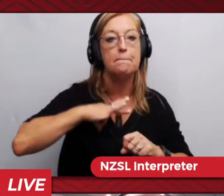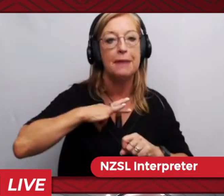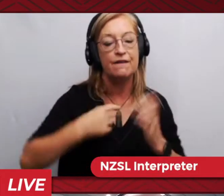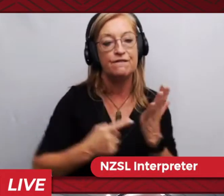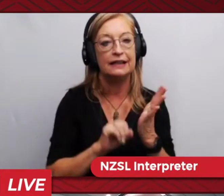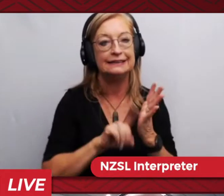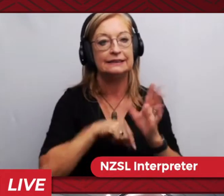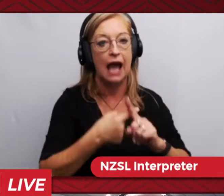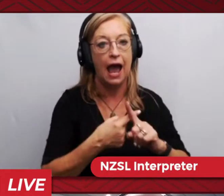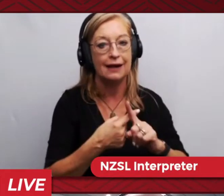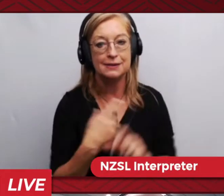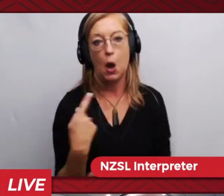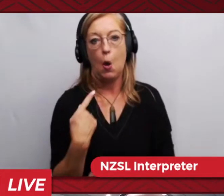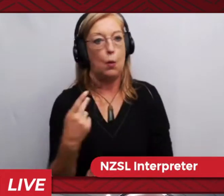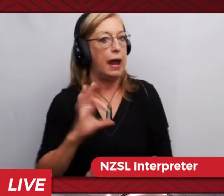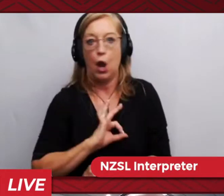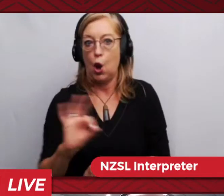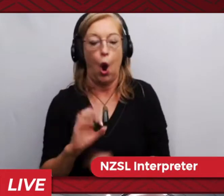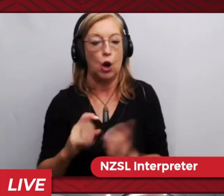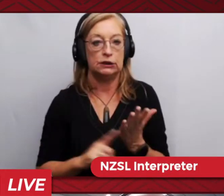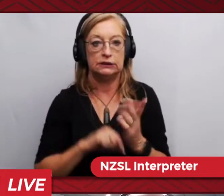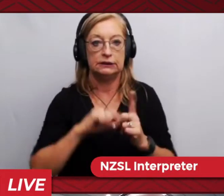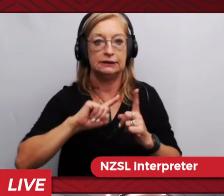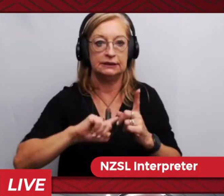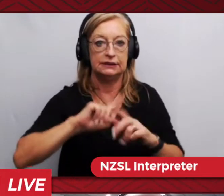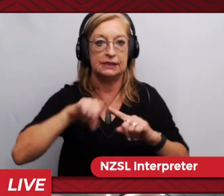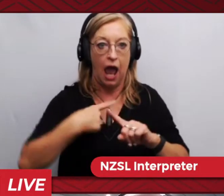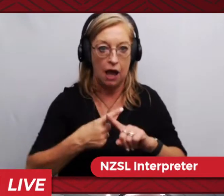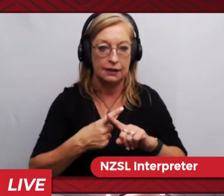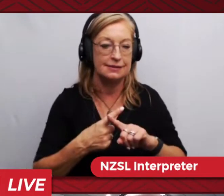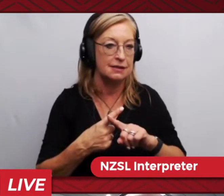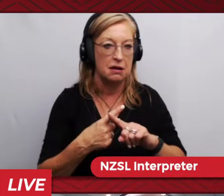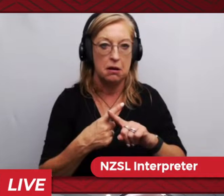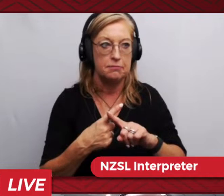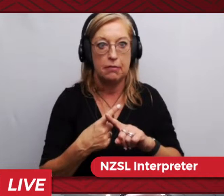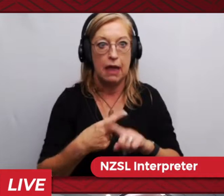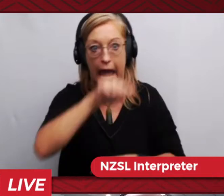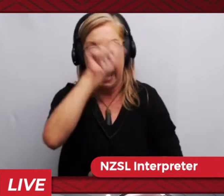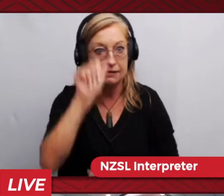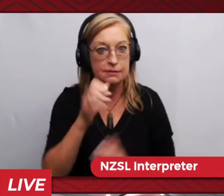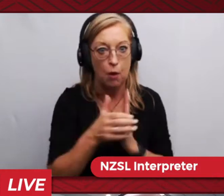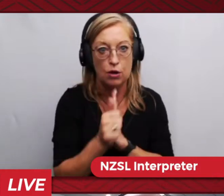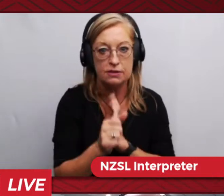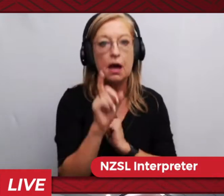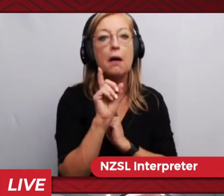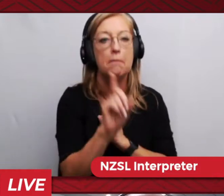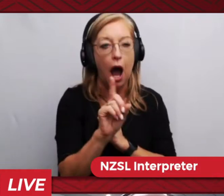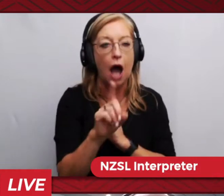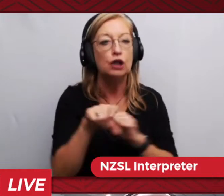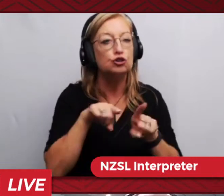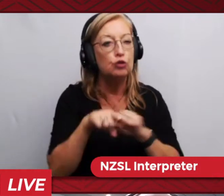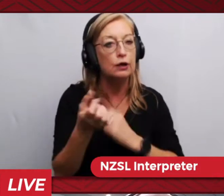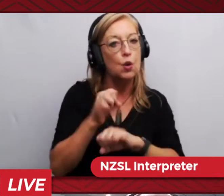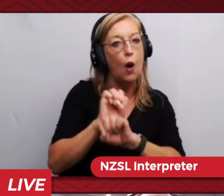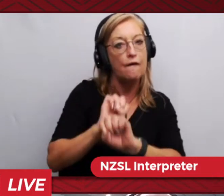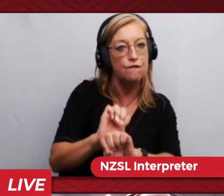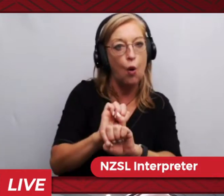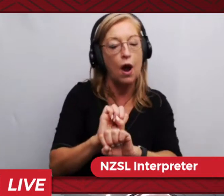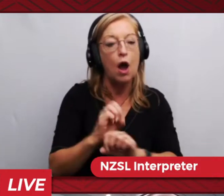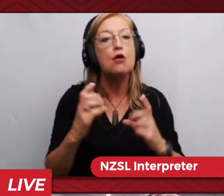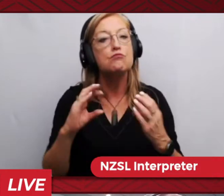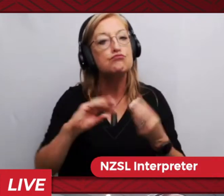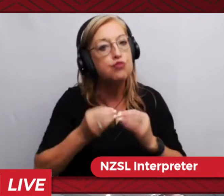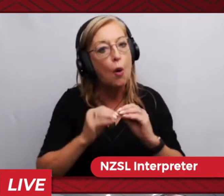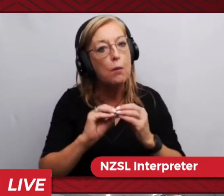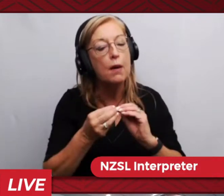of complication with fringe benefit tax for employees. So, and the IRD guidance